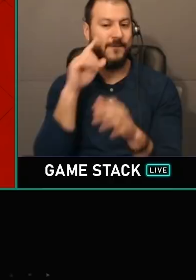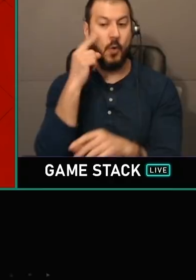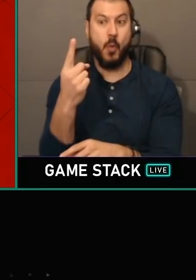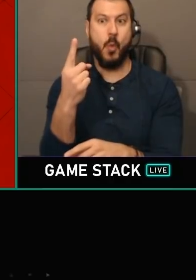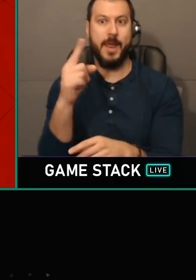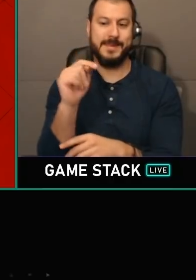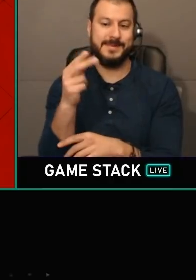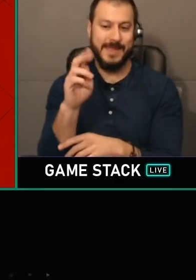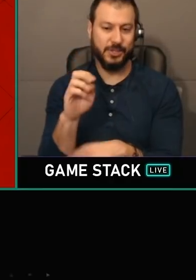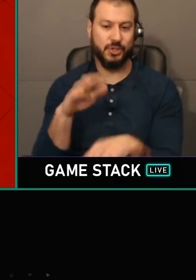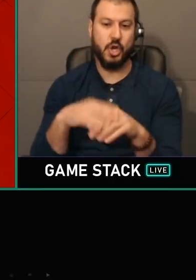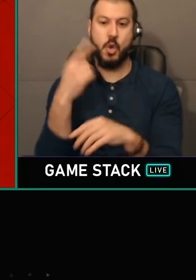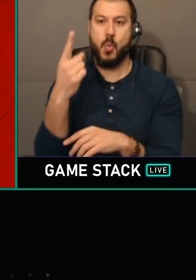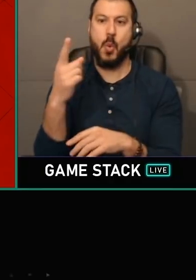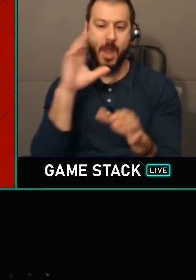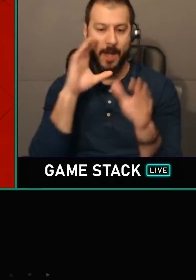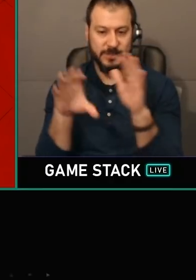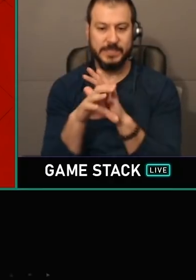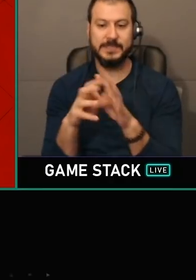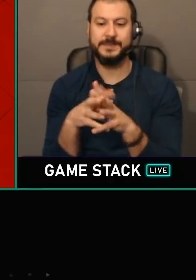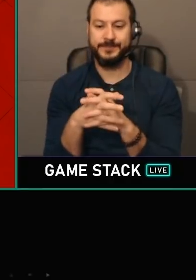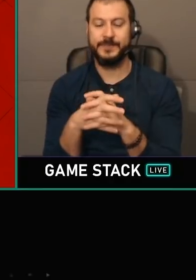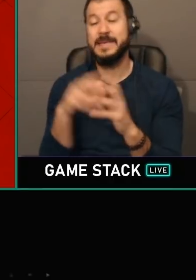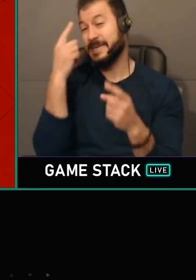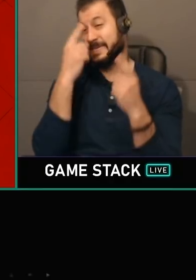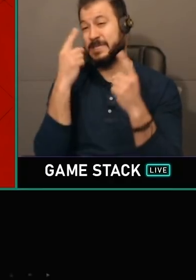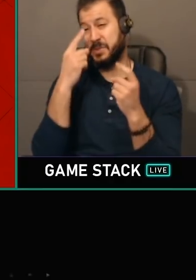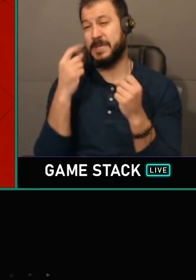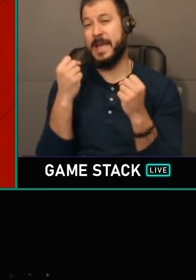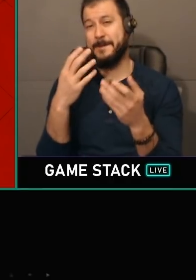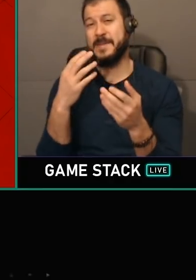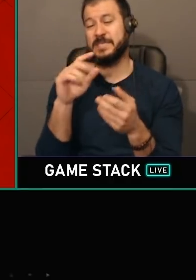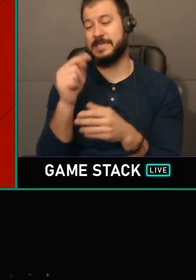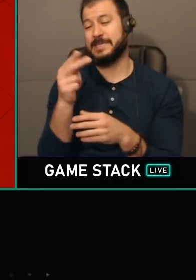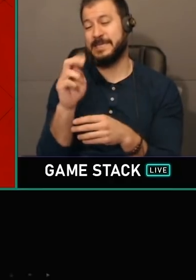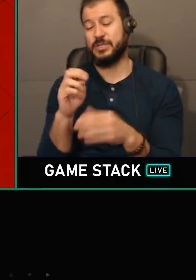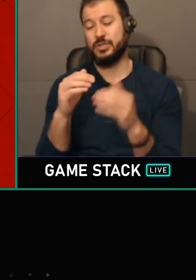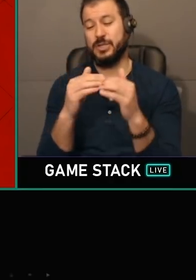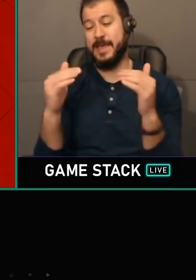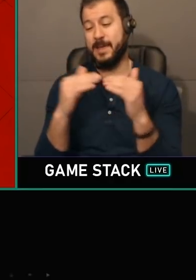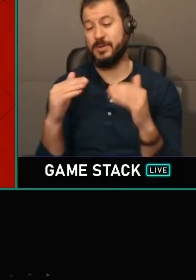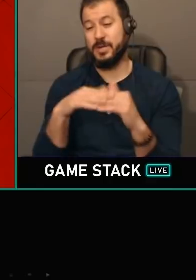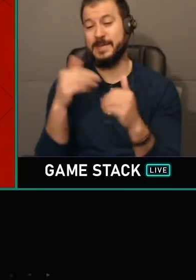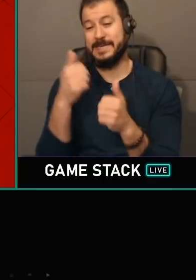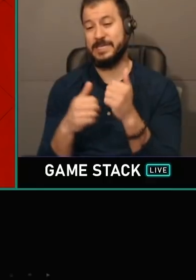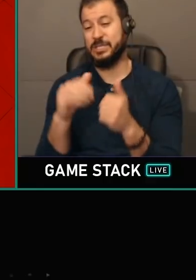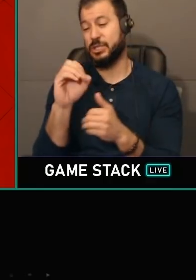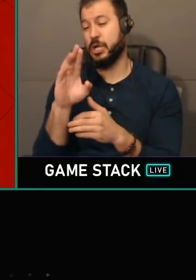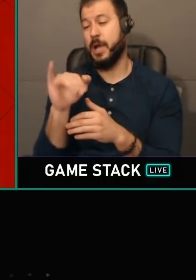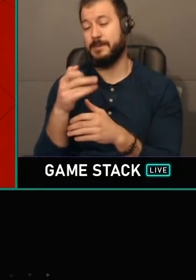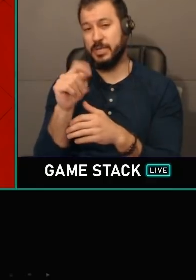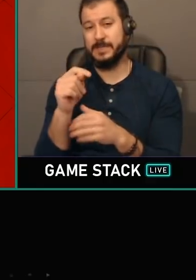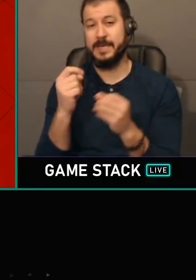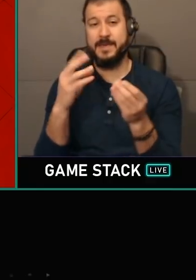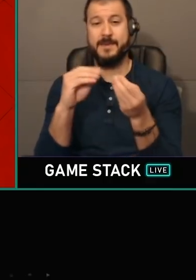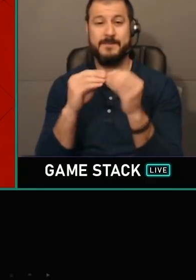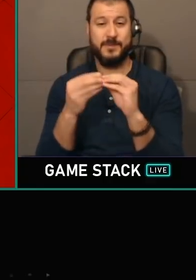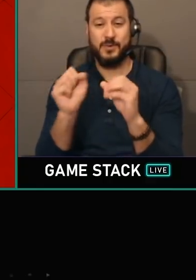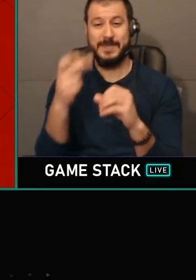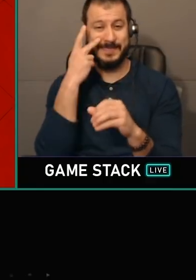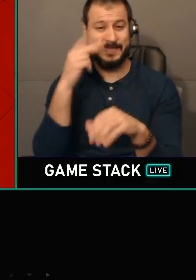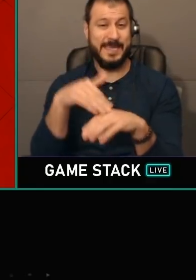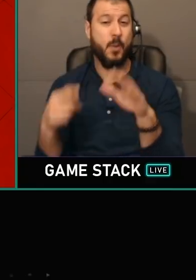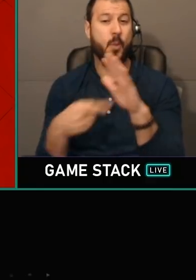one object. Considering the number of texture layers on each object and the number of objects you can see at once,